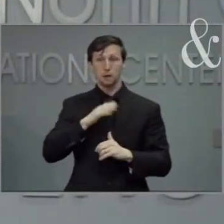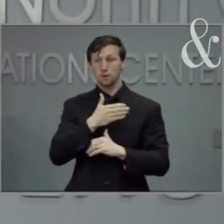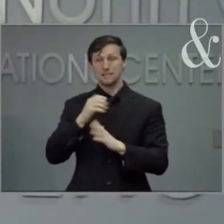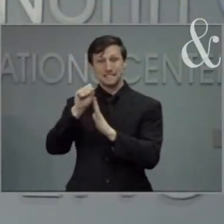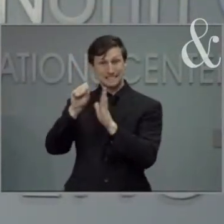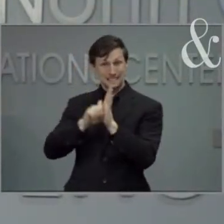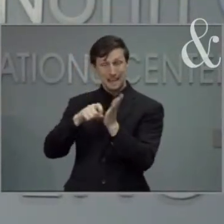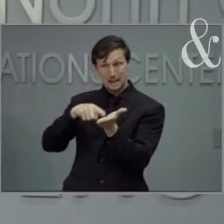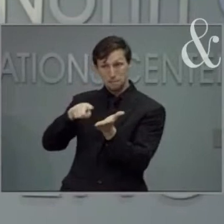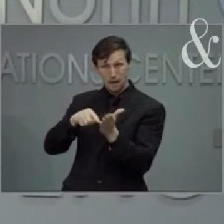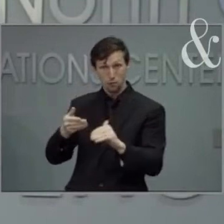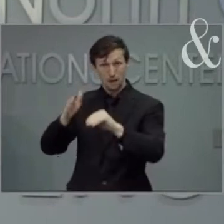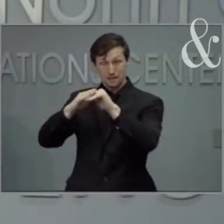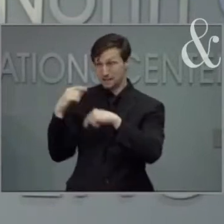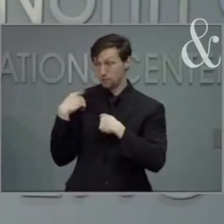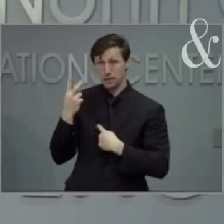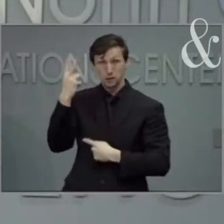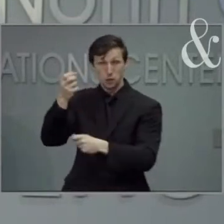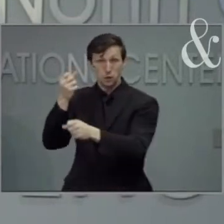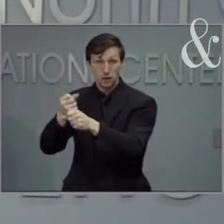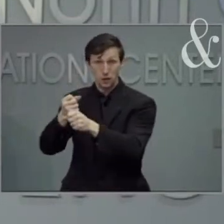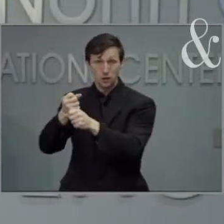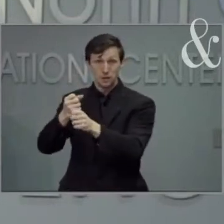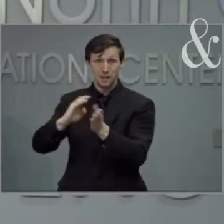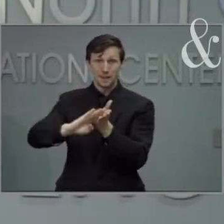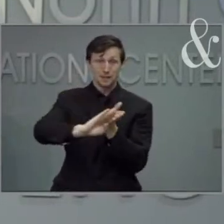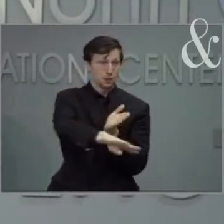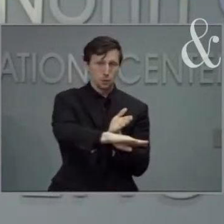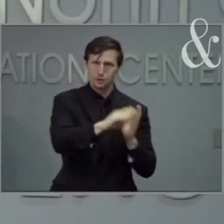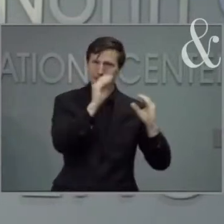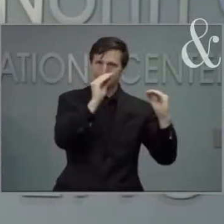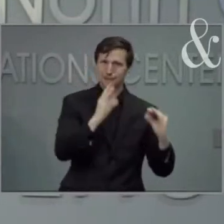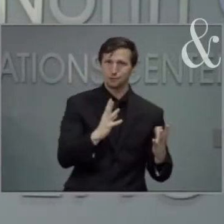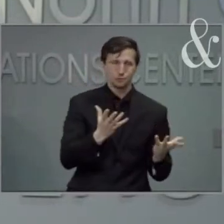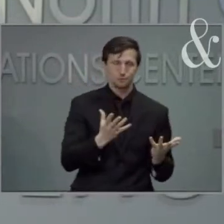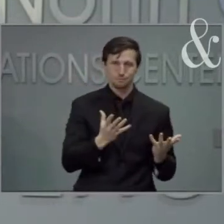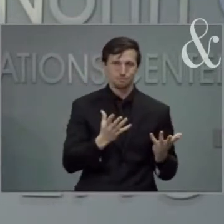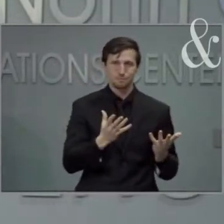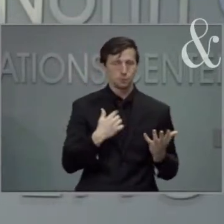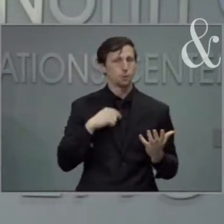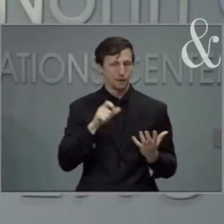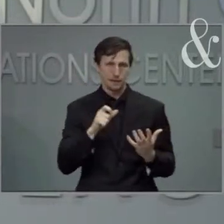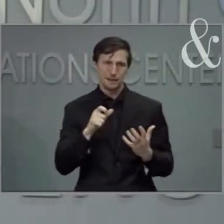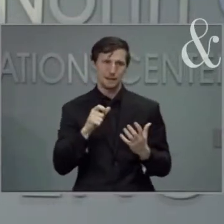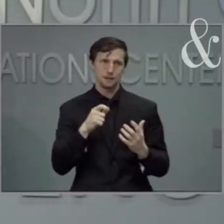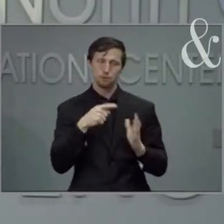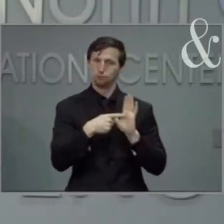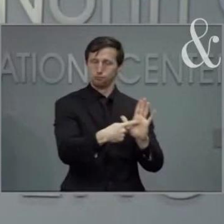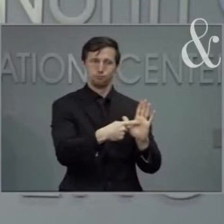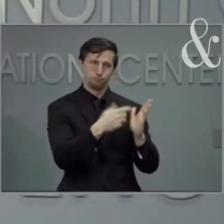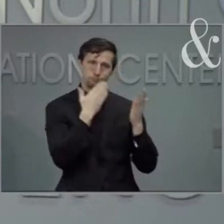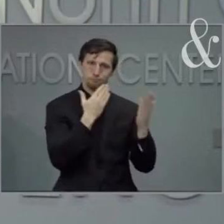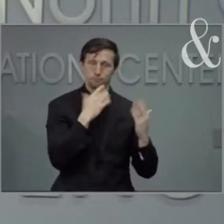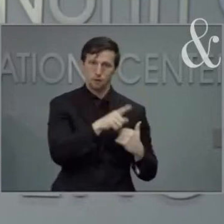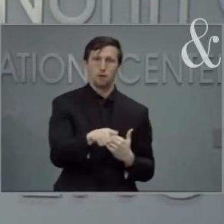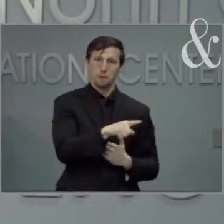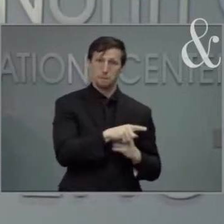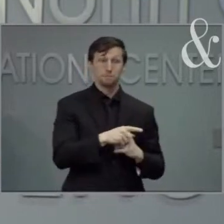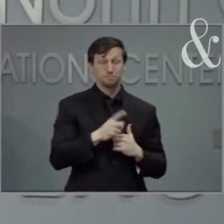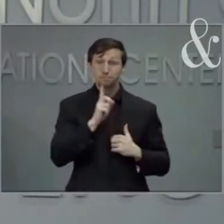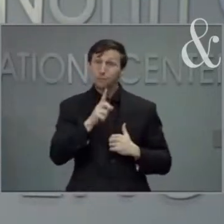the last 2 years, and we need to get them help and to show them how much we appreciate them, which we